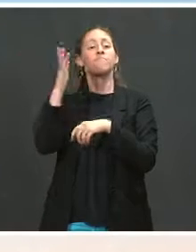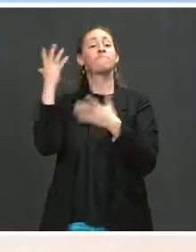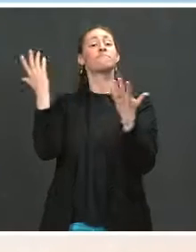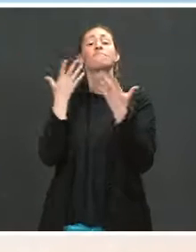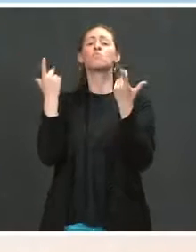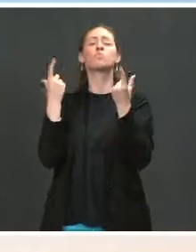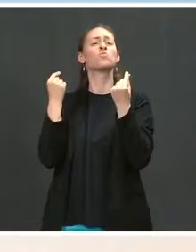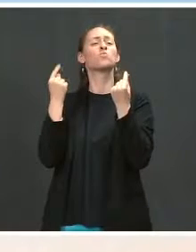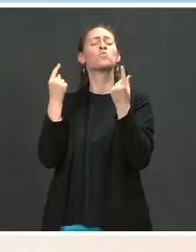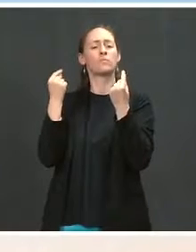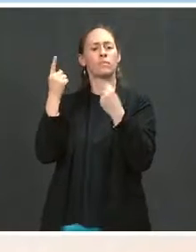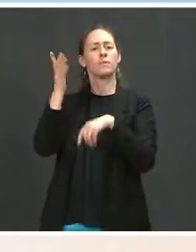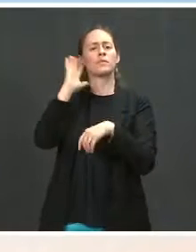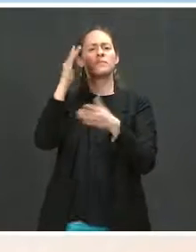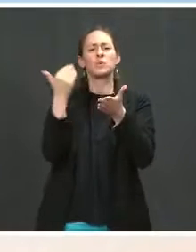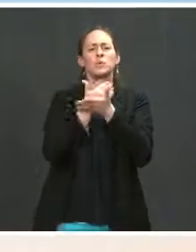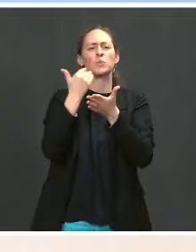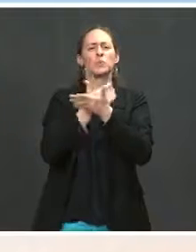the